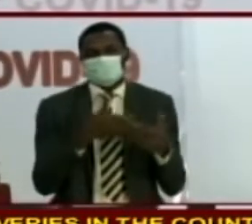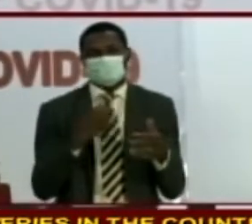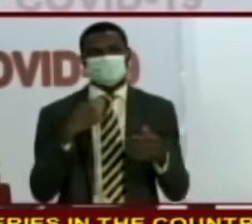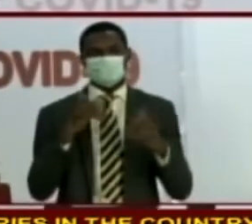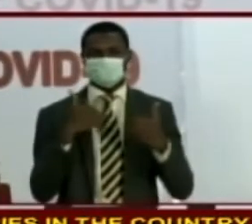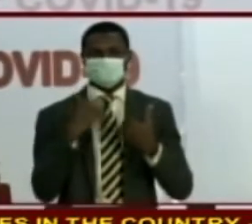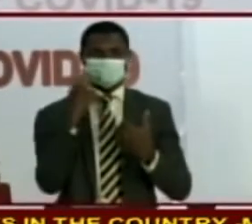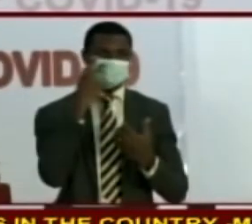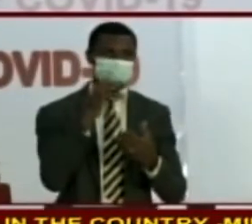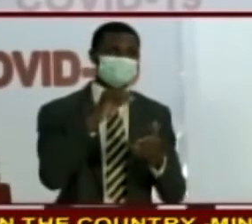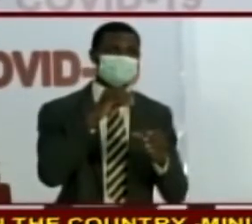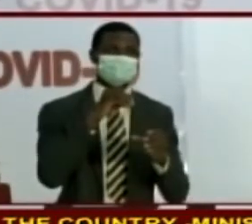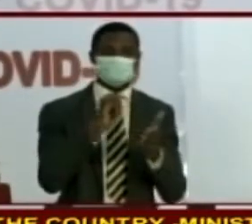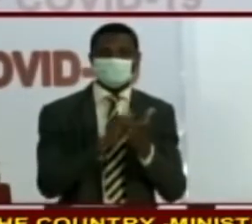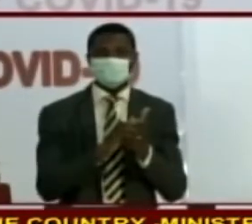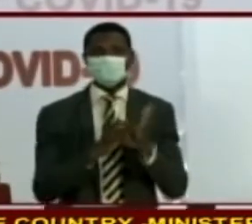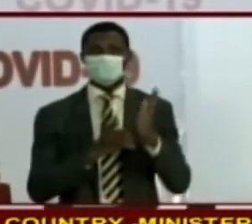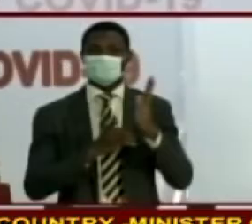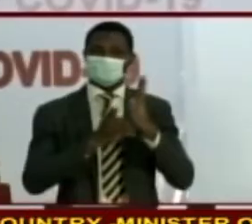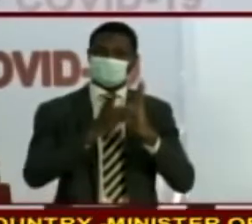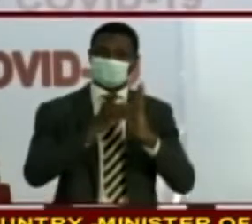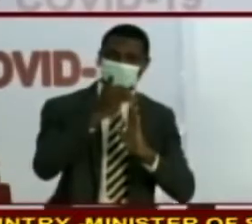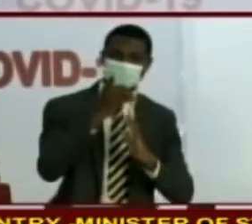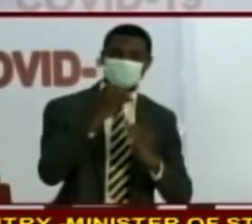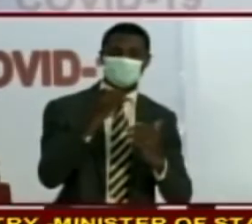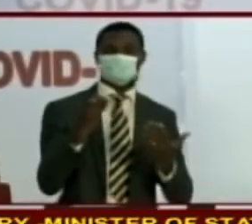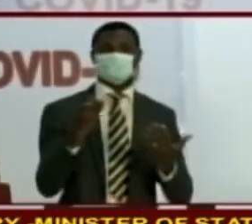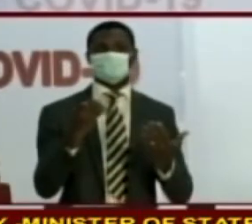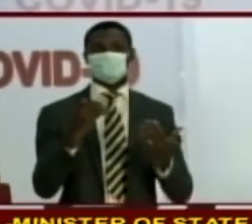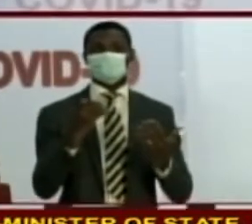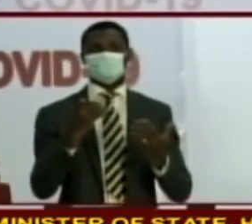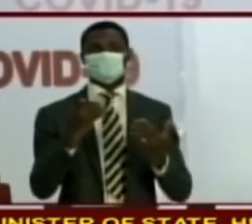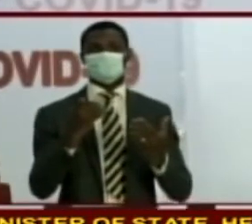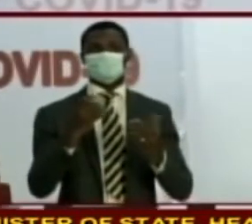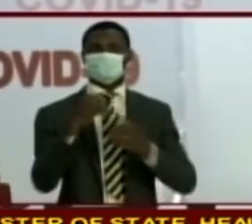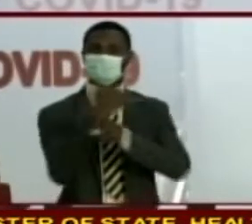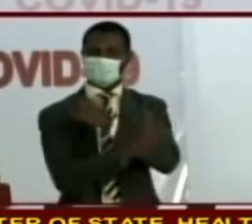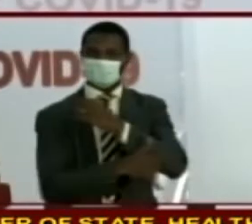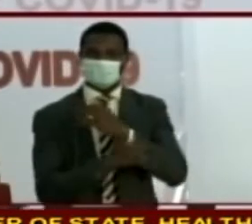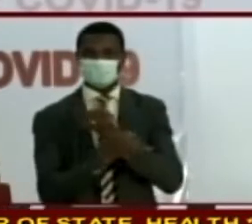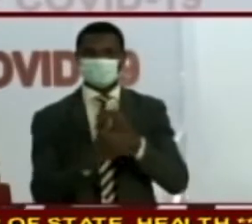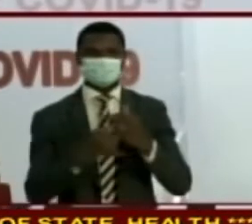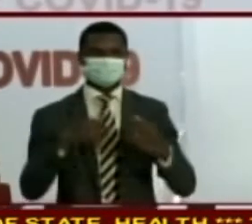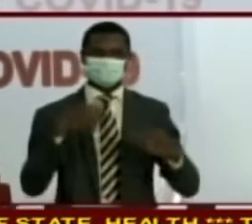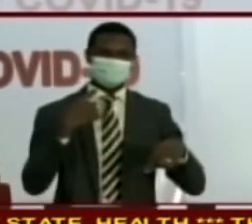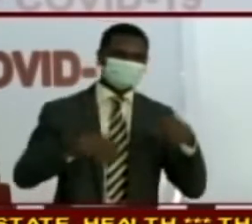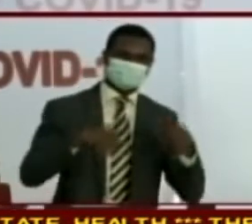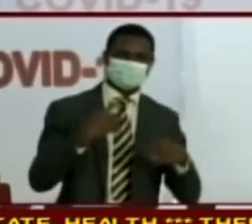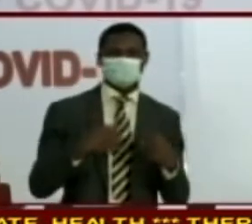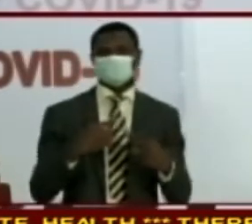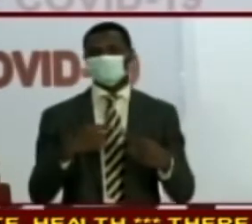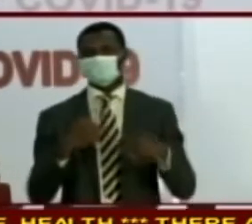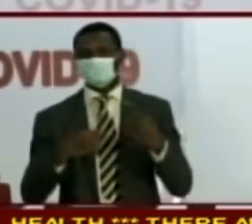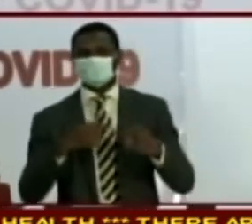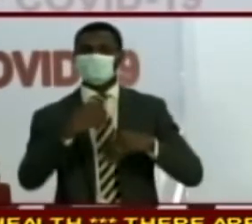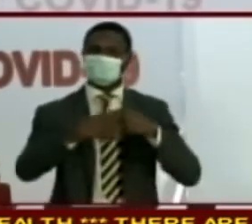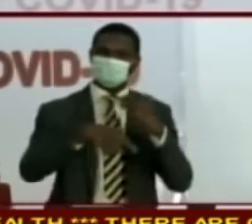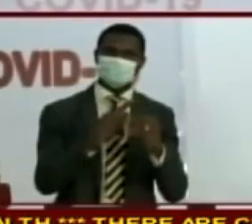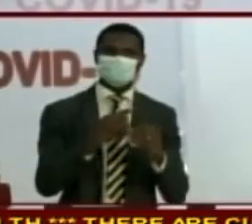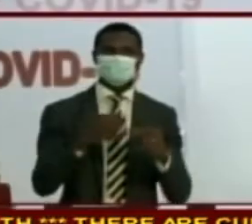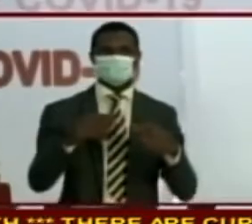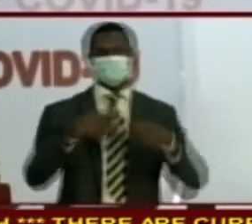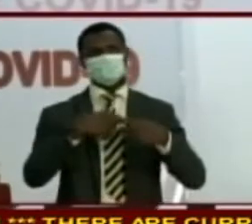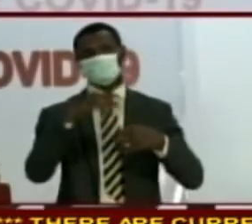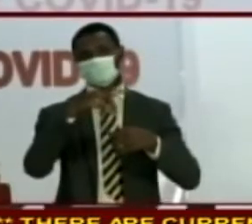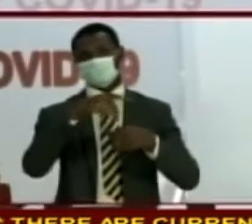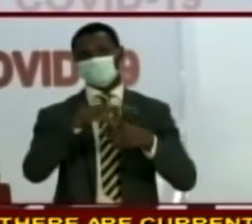developed democracies, it has been a subject of contention. Even of recent, if you remember I